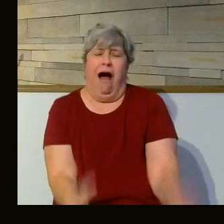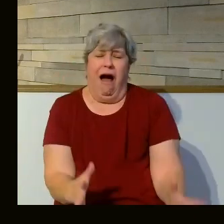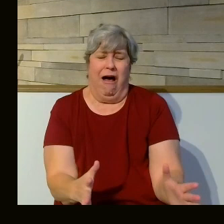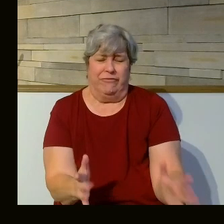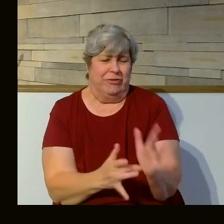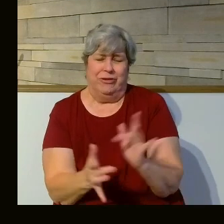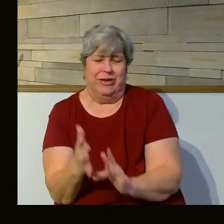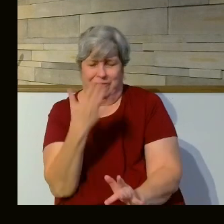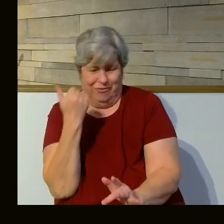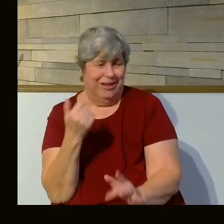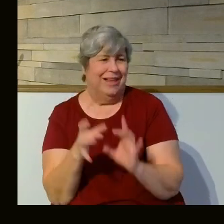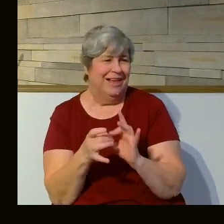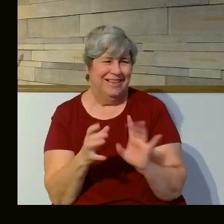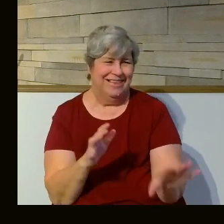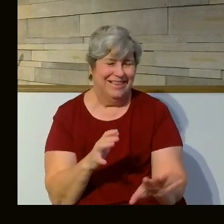mention, right?